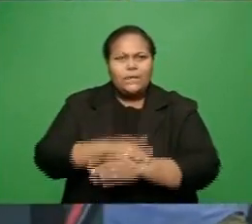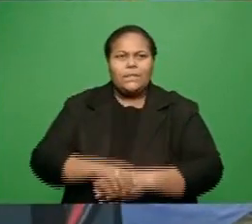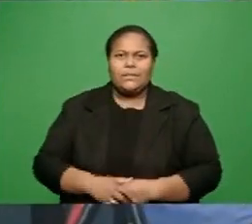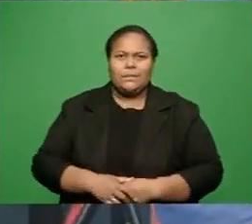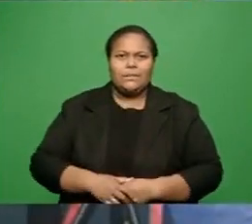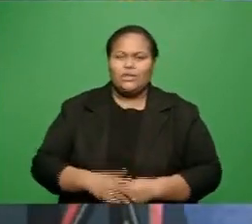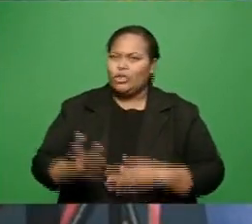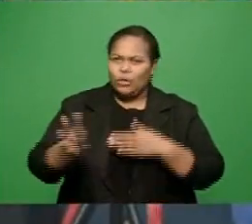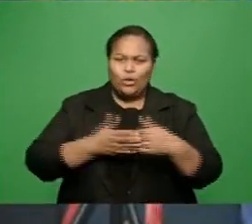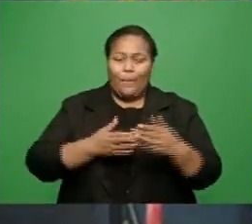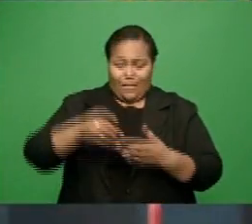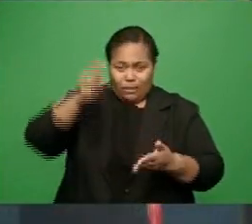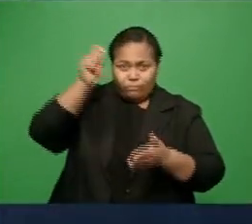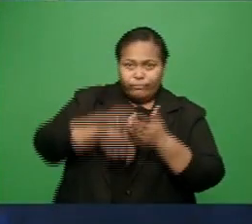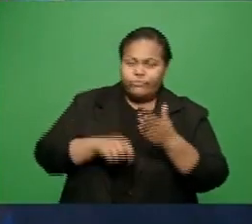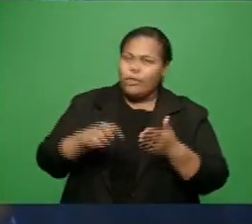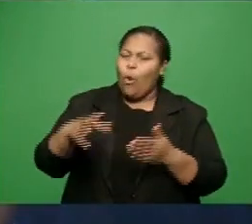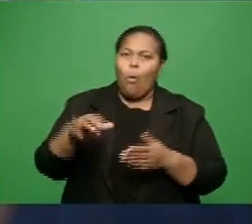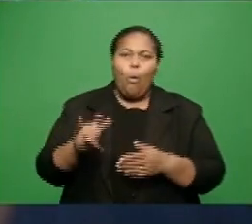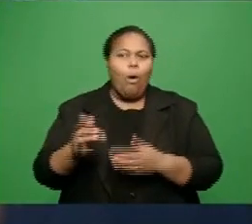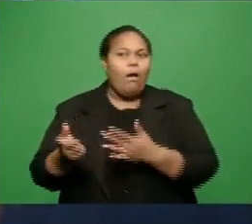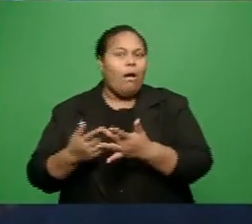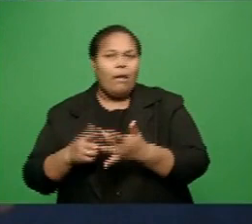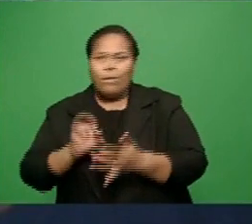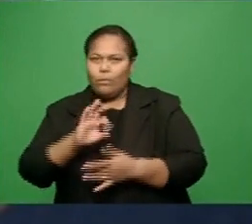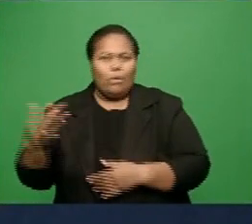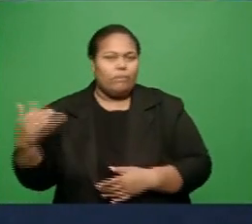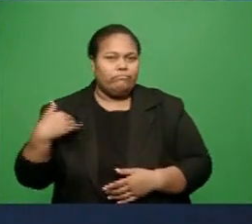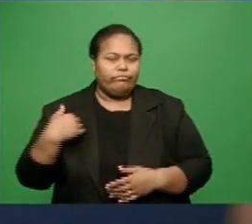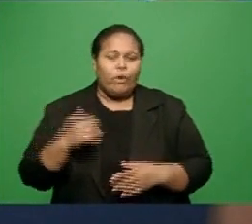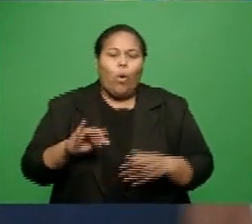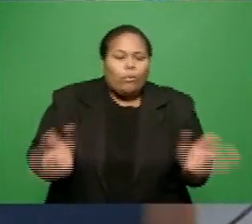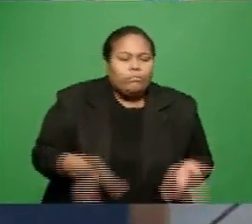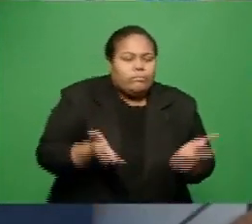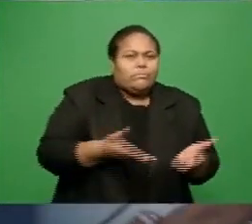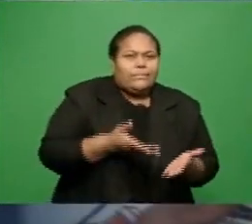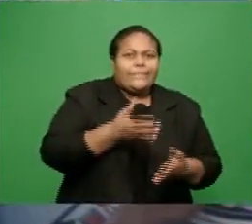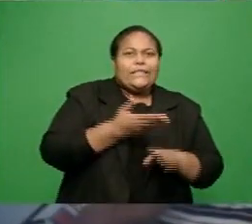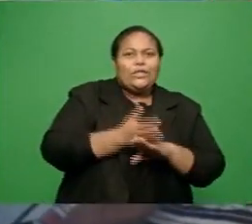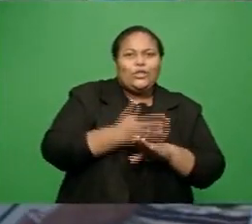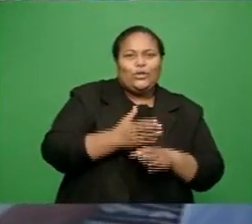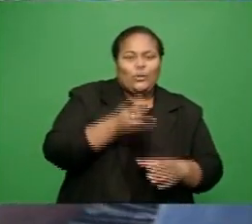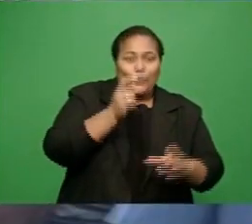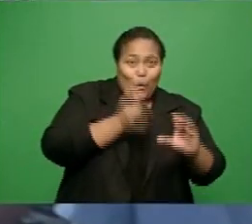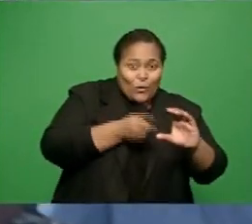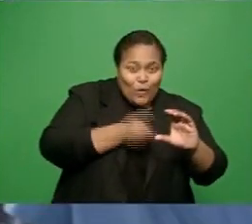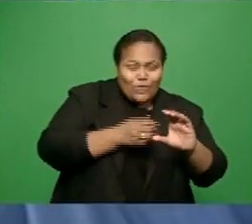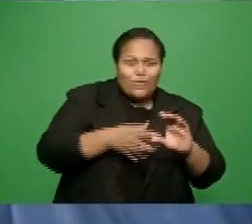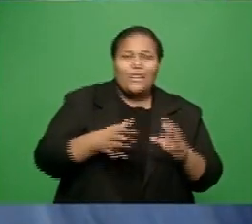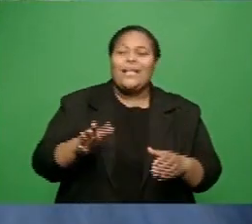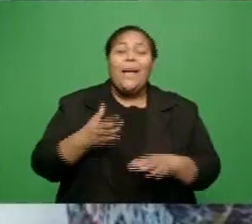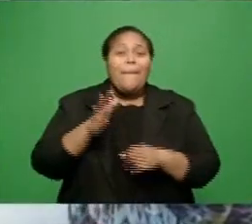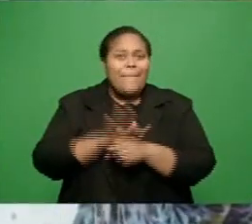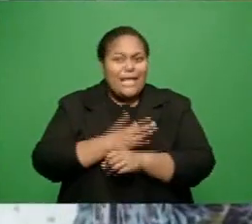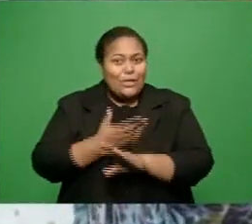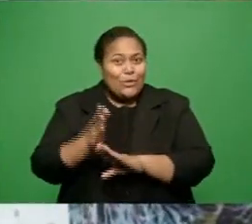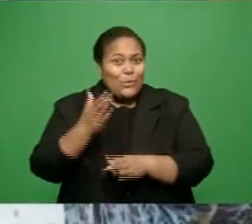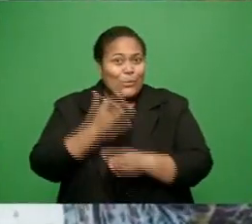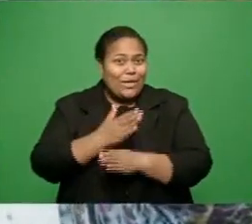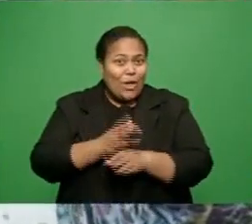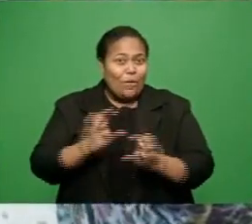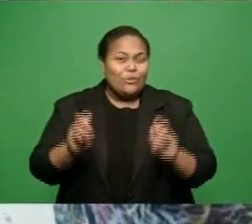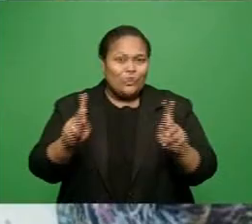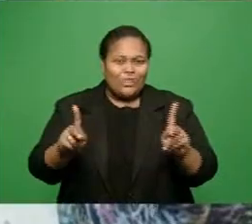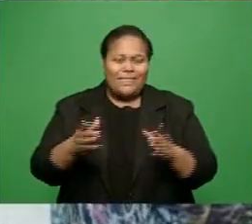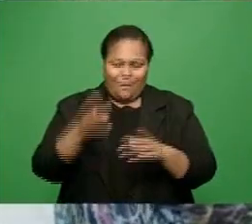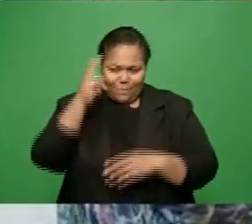taxes, incentivizing spending, or spurring new construction. Creating jobs is what the latest budget is all about. Kelly